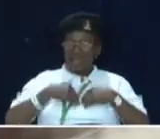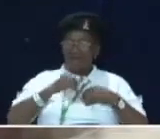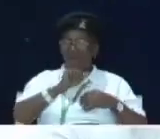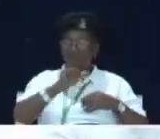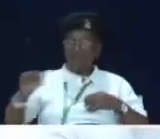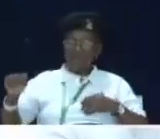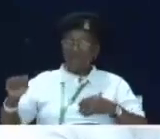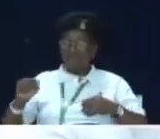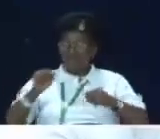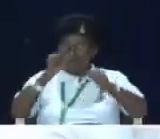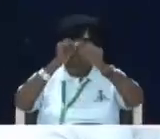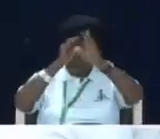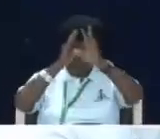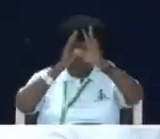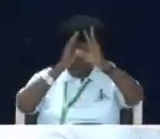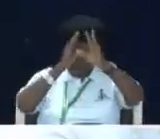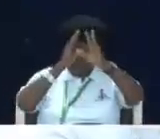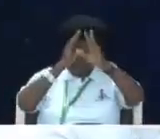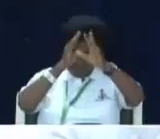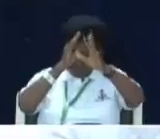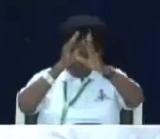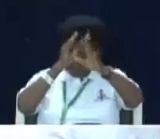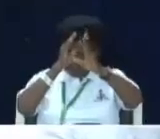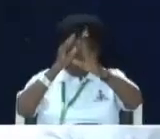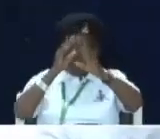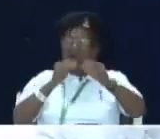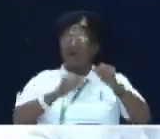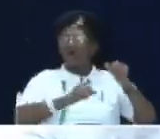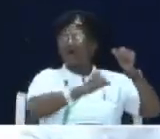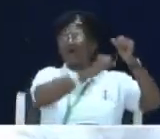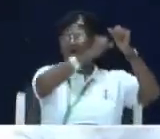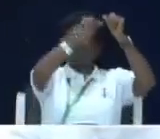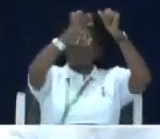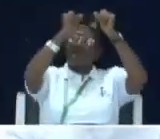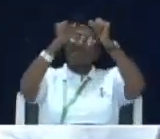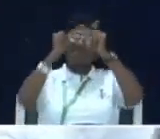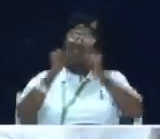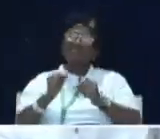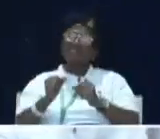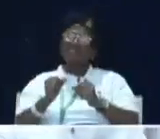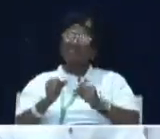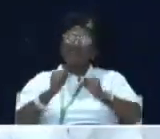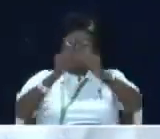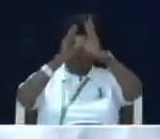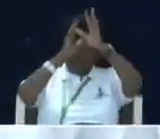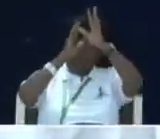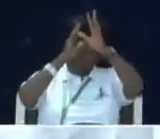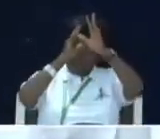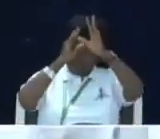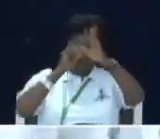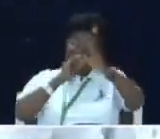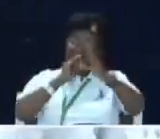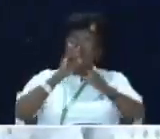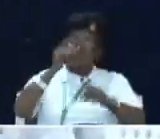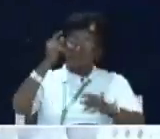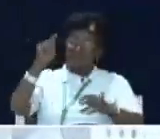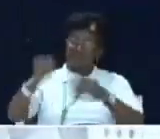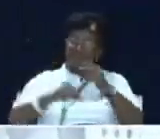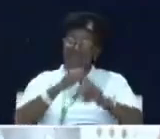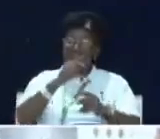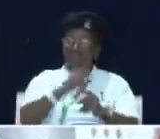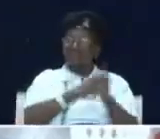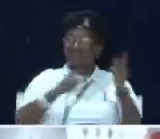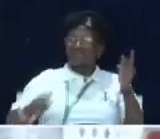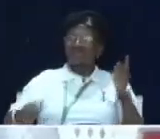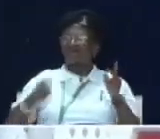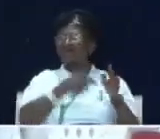I have a Father, hallelujah. Almighty Father, He